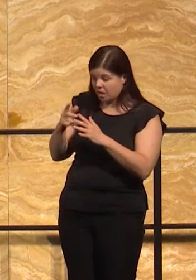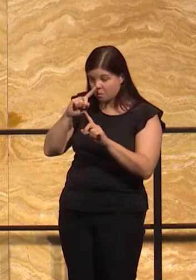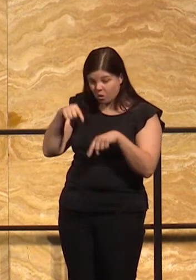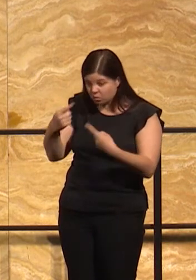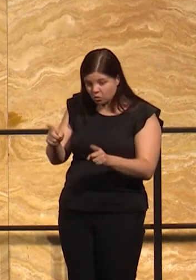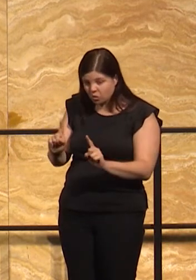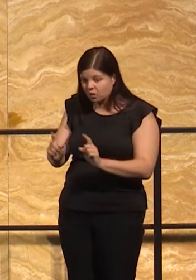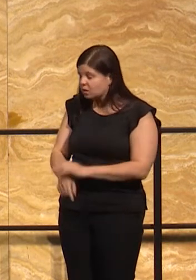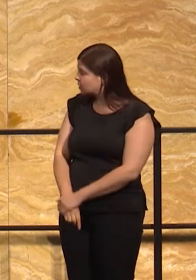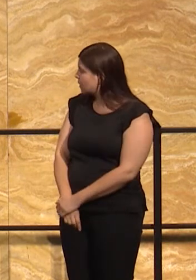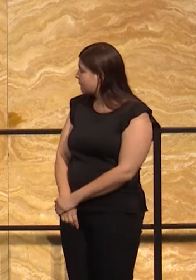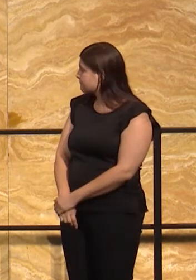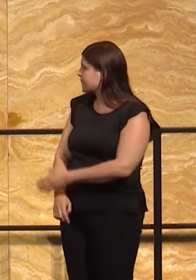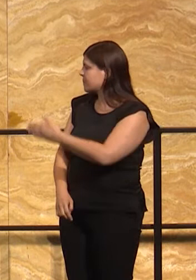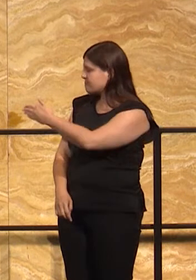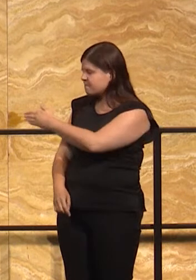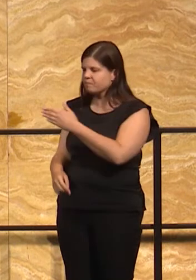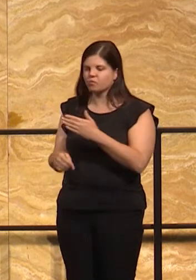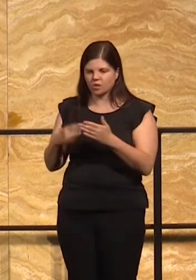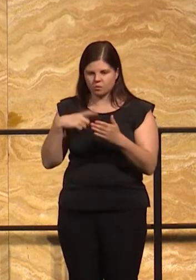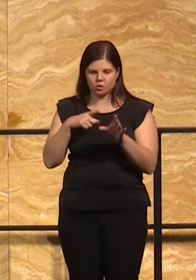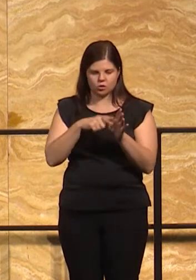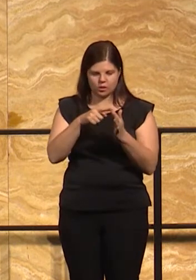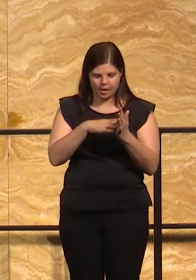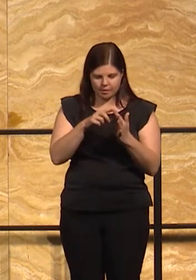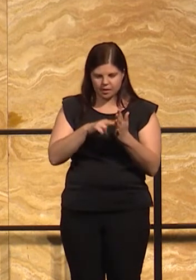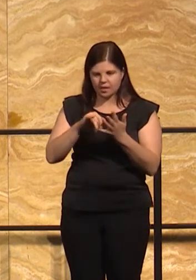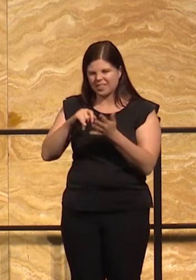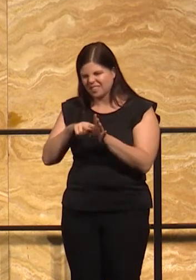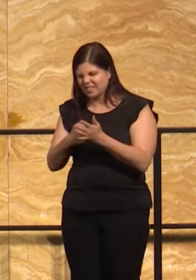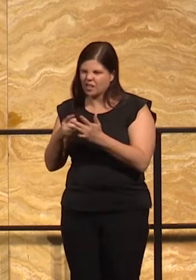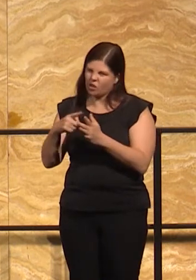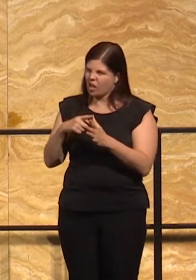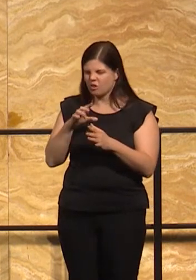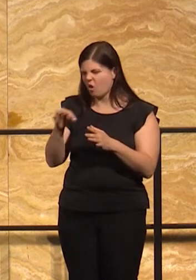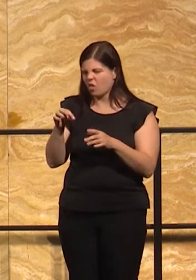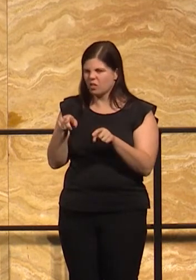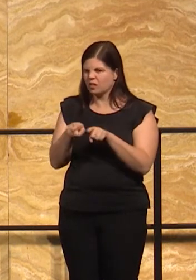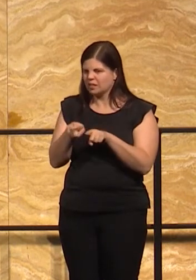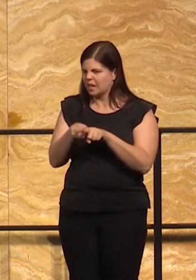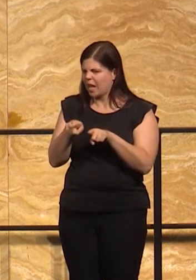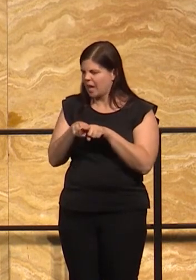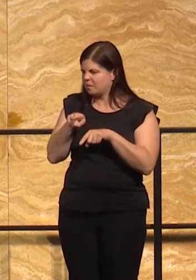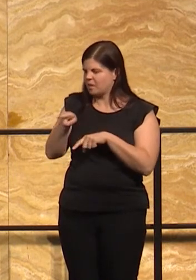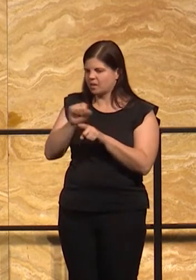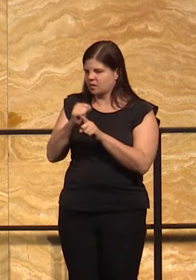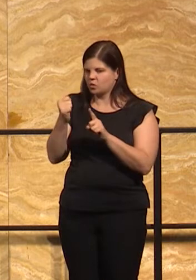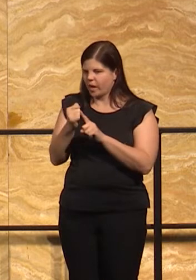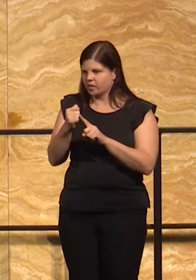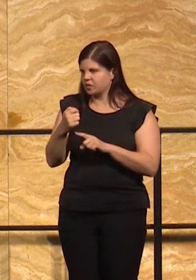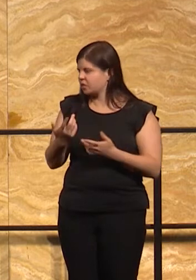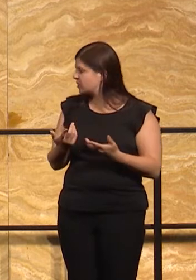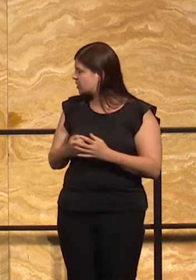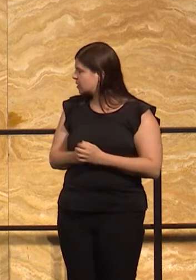No, because Yemen and Syria, in a sense, are not in that middle state anymore that you talk about,